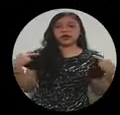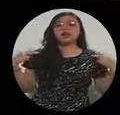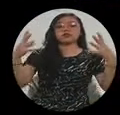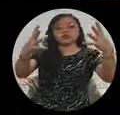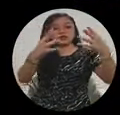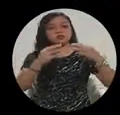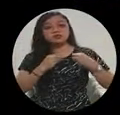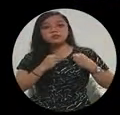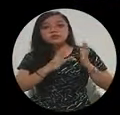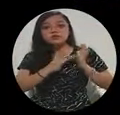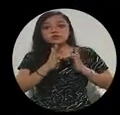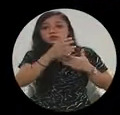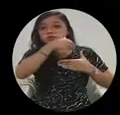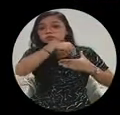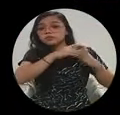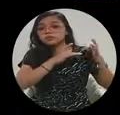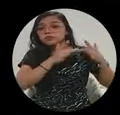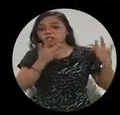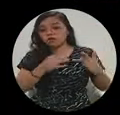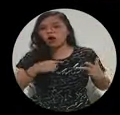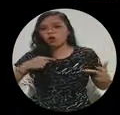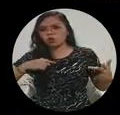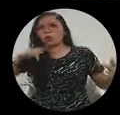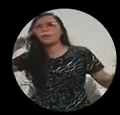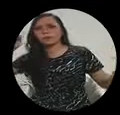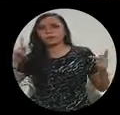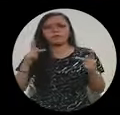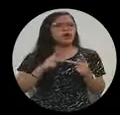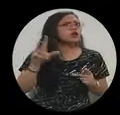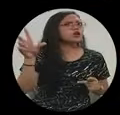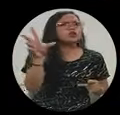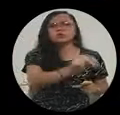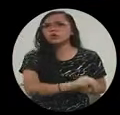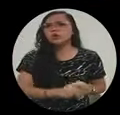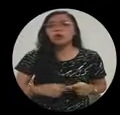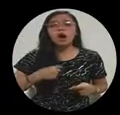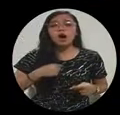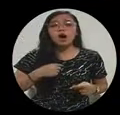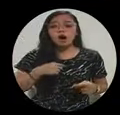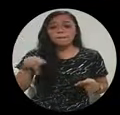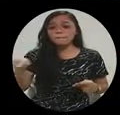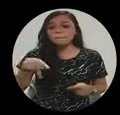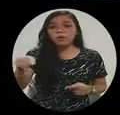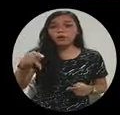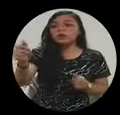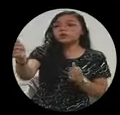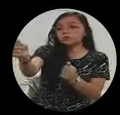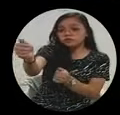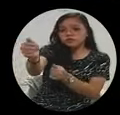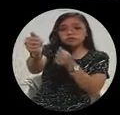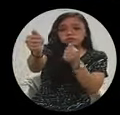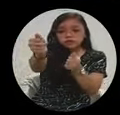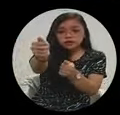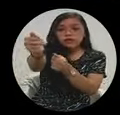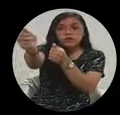already attained, either were already perfect. But he said, but I follow after.